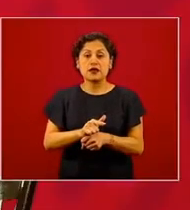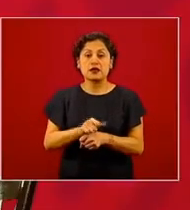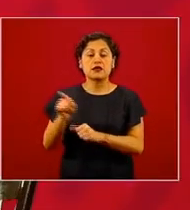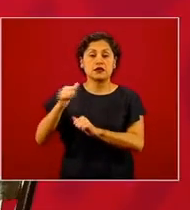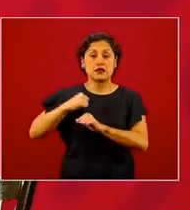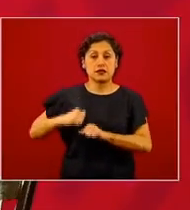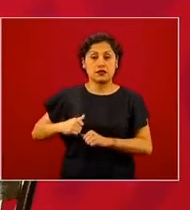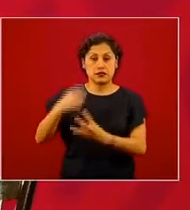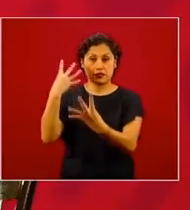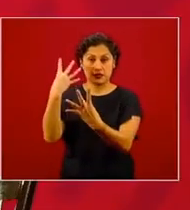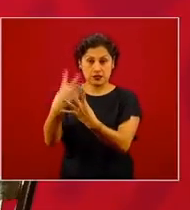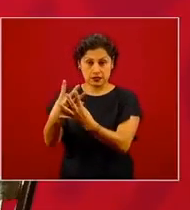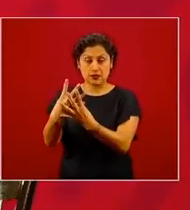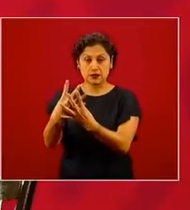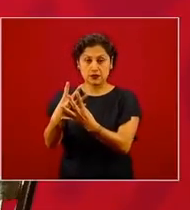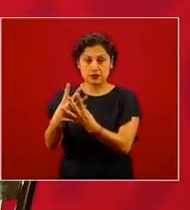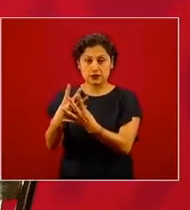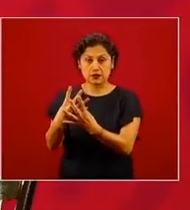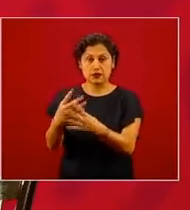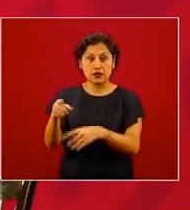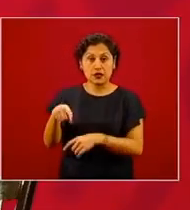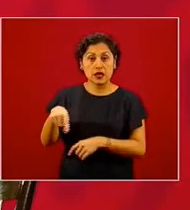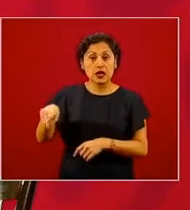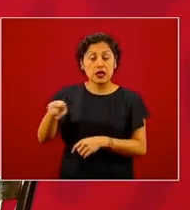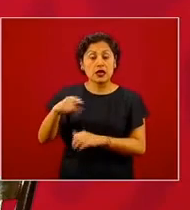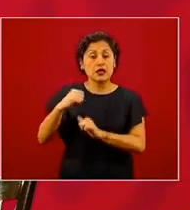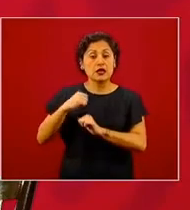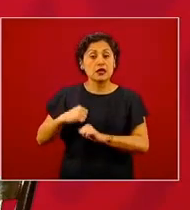Federal Organization of Detention Centers.